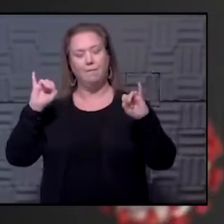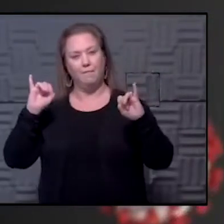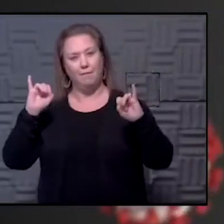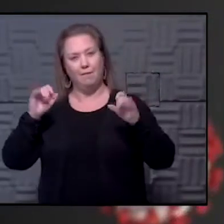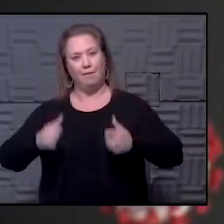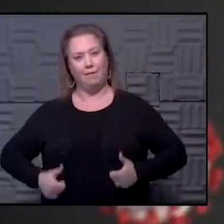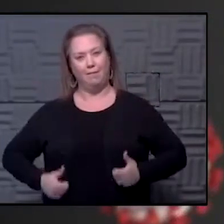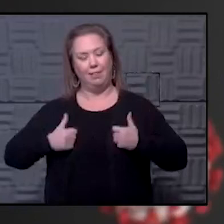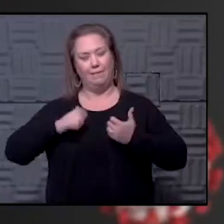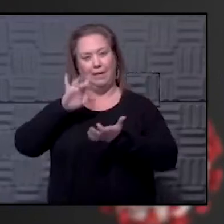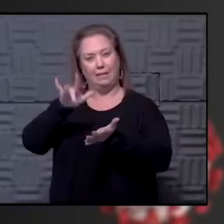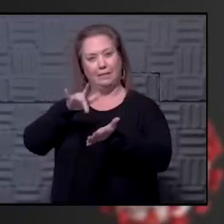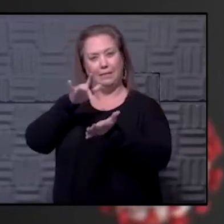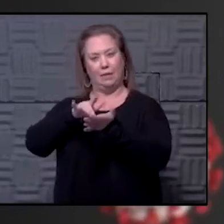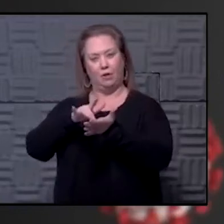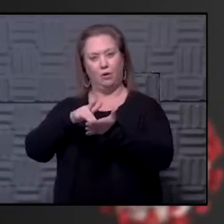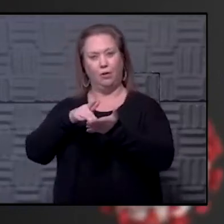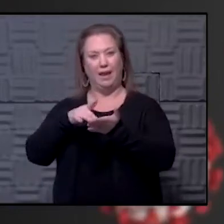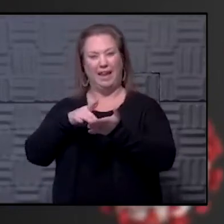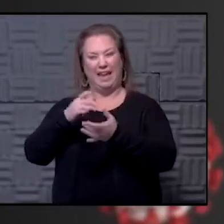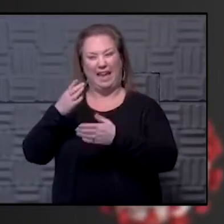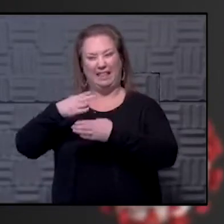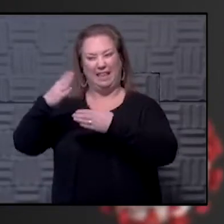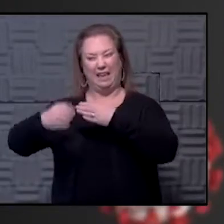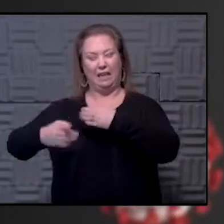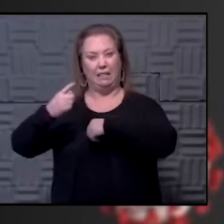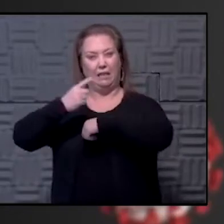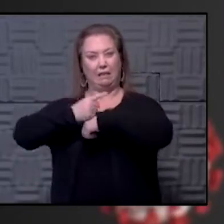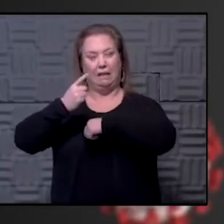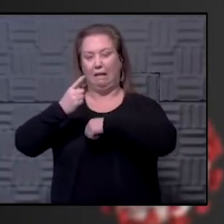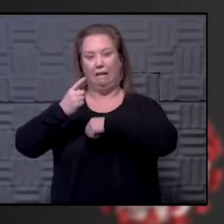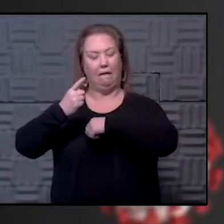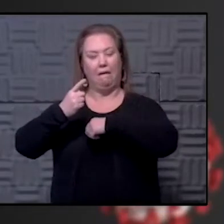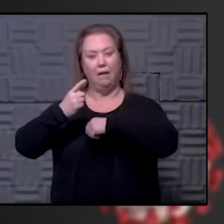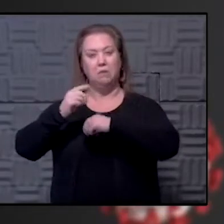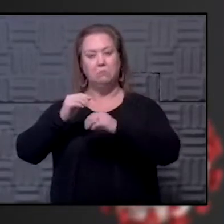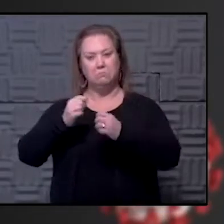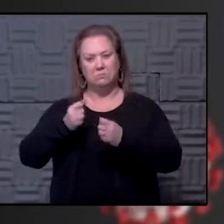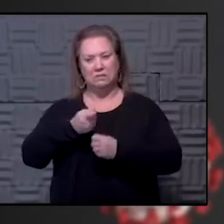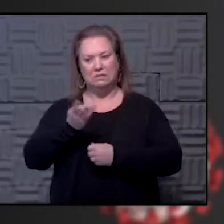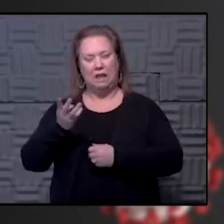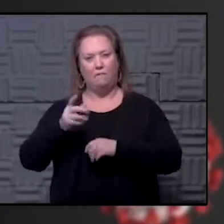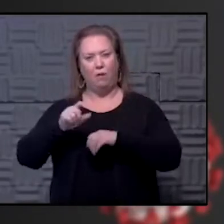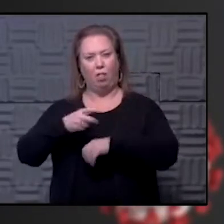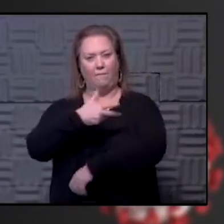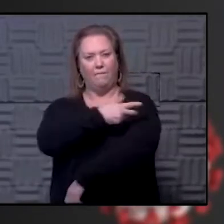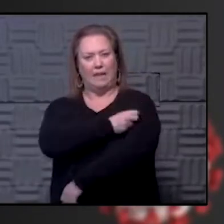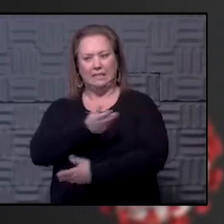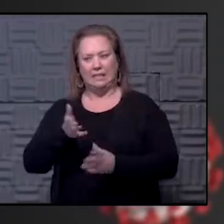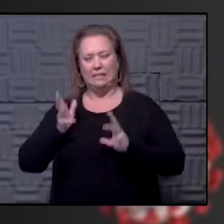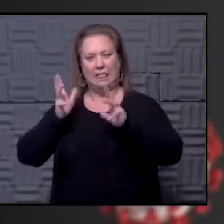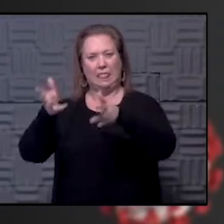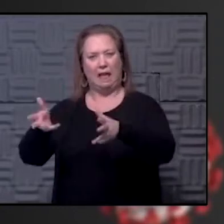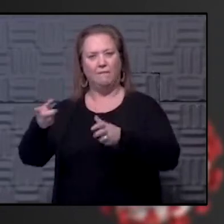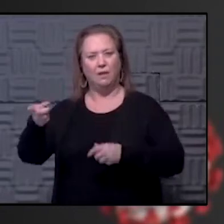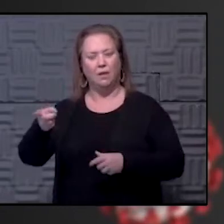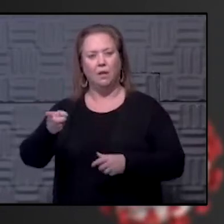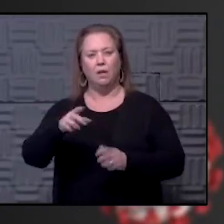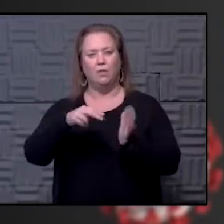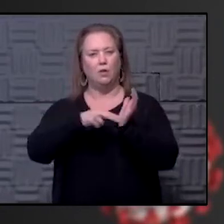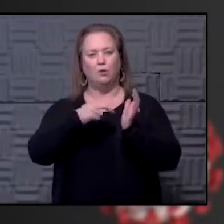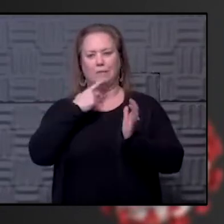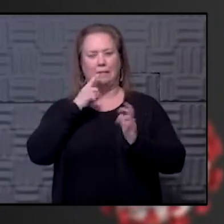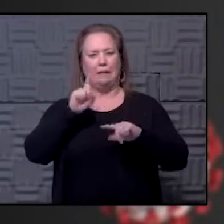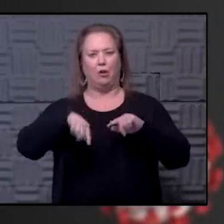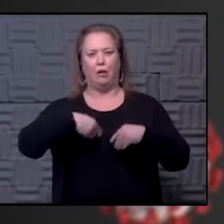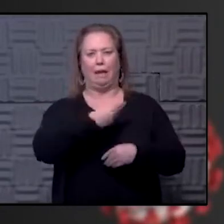out vaccine. At the end of the day, there were leftover doses, but nurses said they could not give to anyone outside of the current phases. What happens